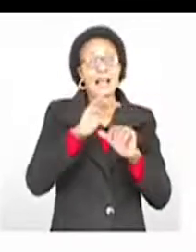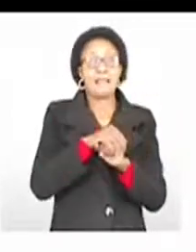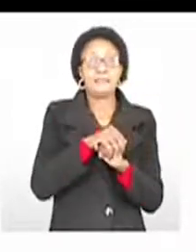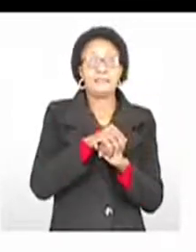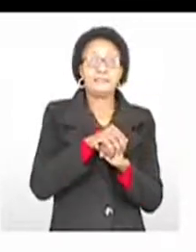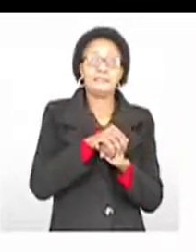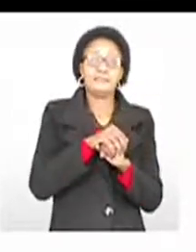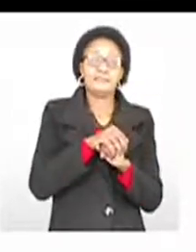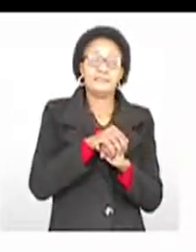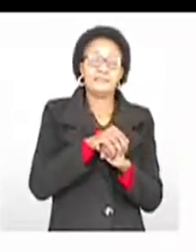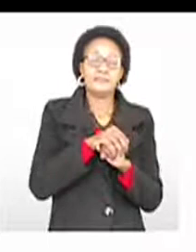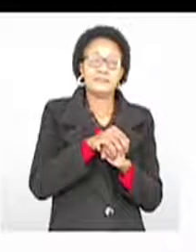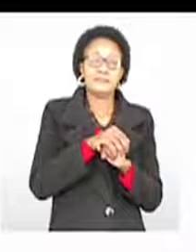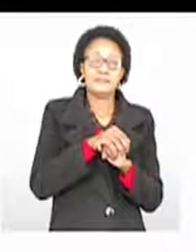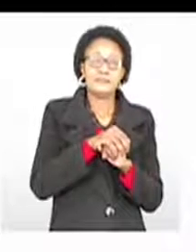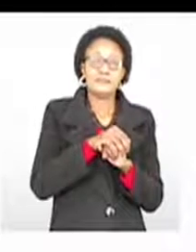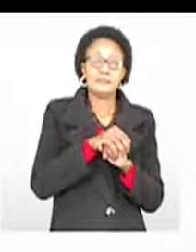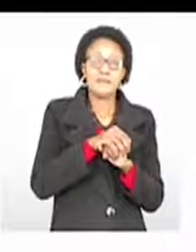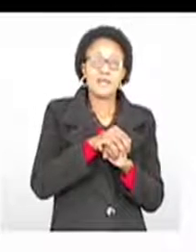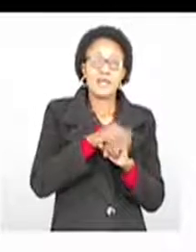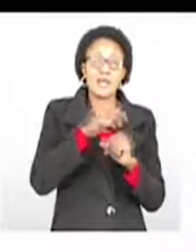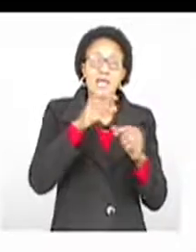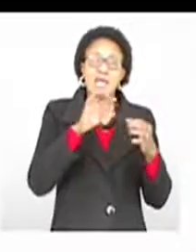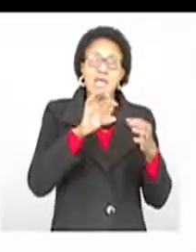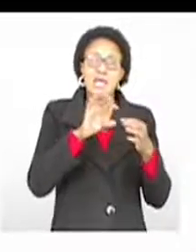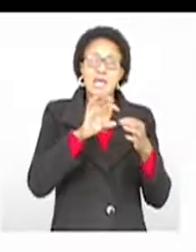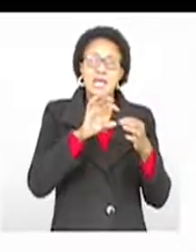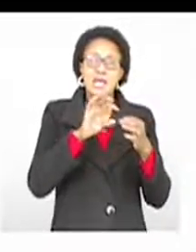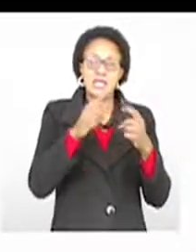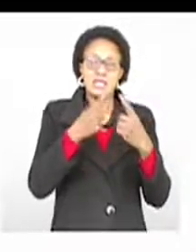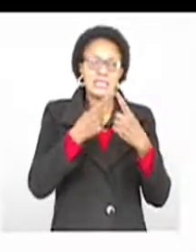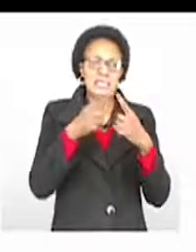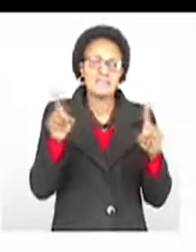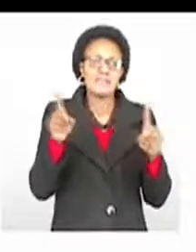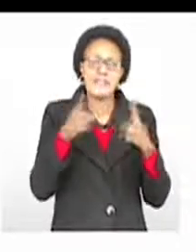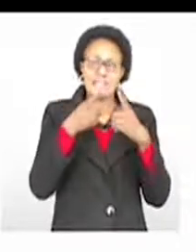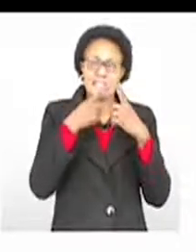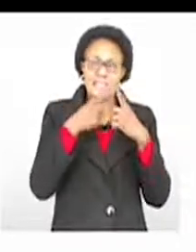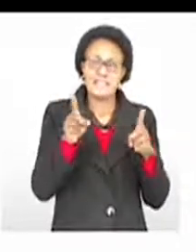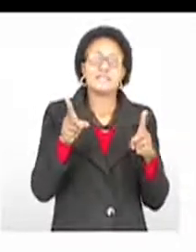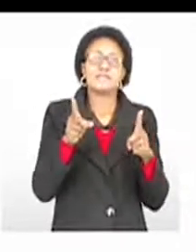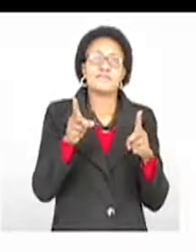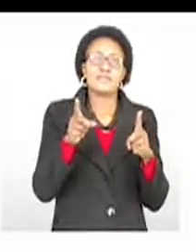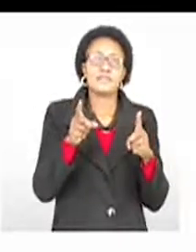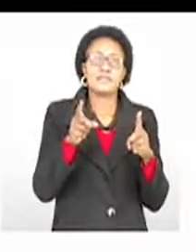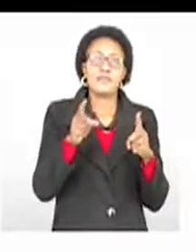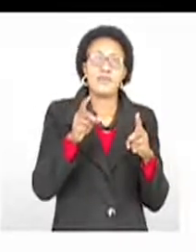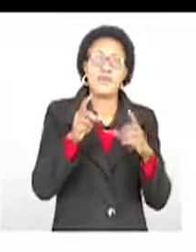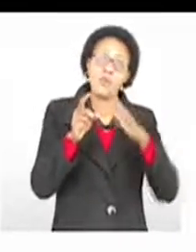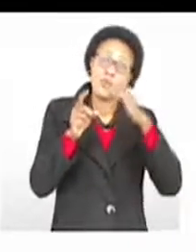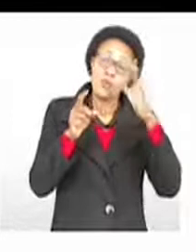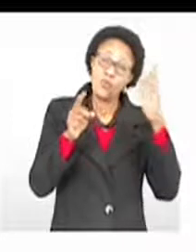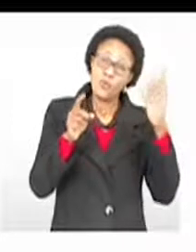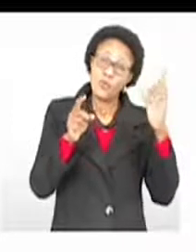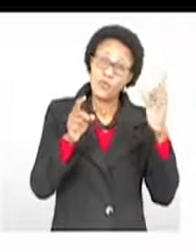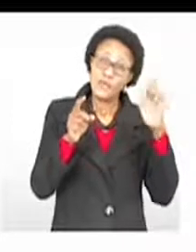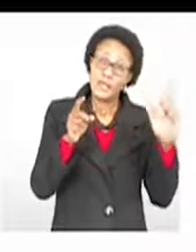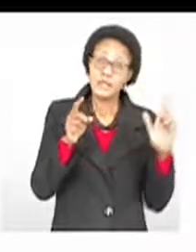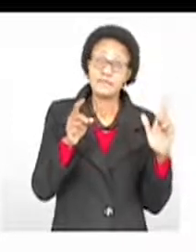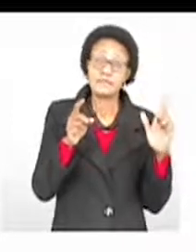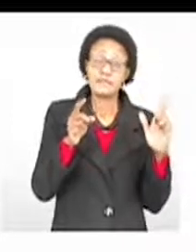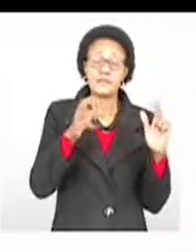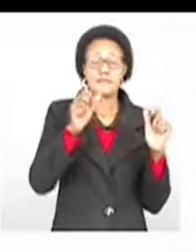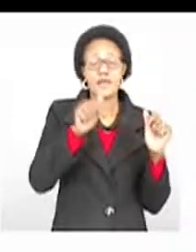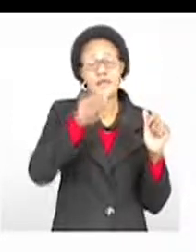about is the opposite things. We have on one side something and on the other